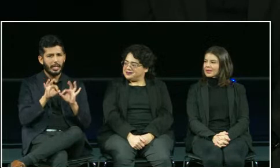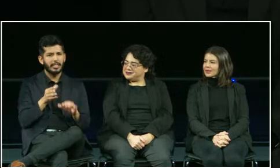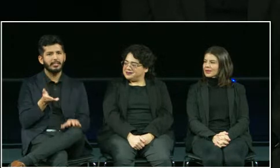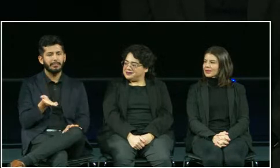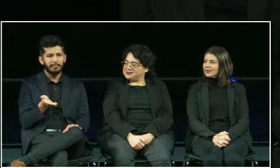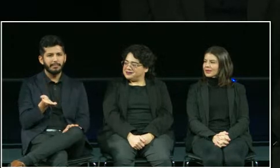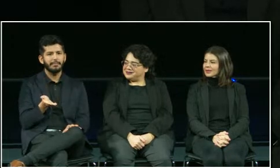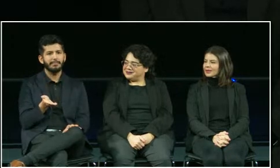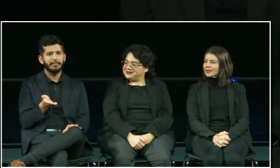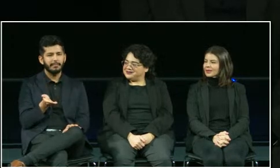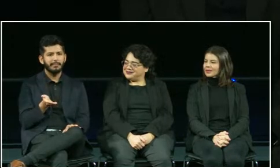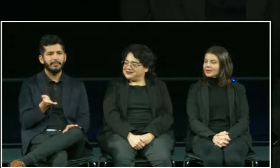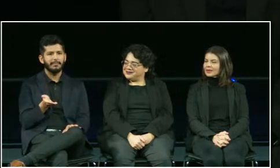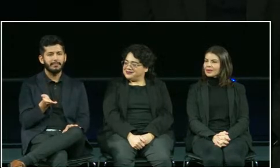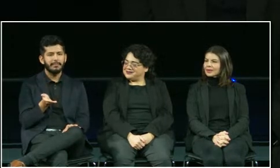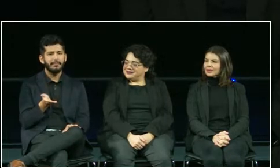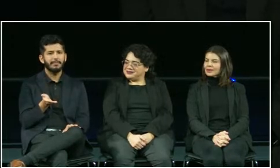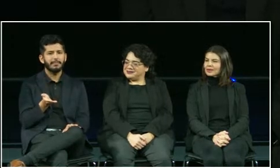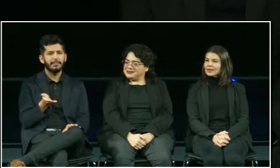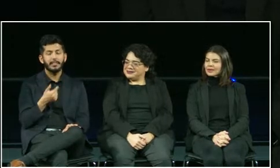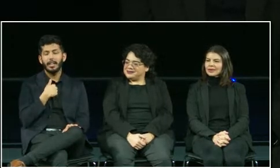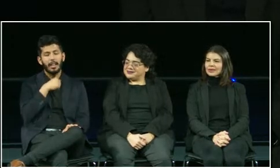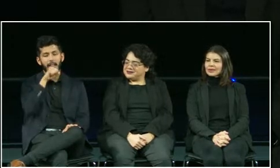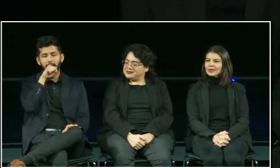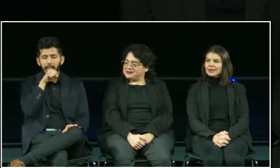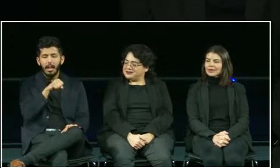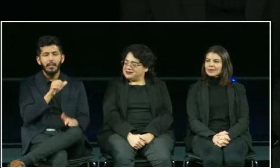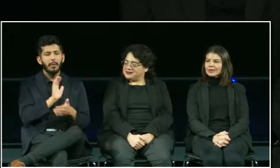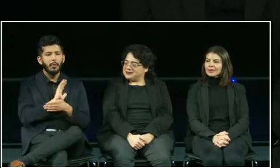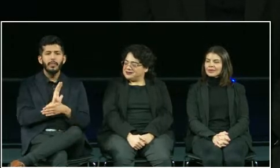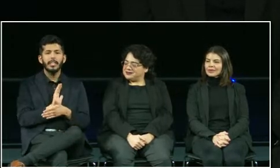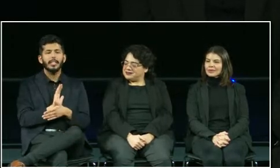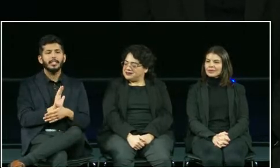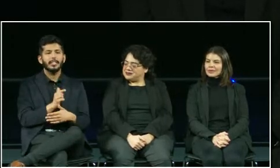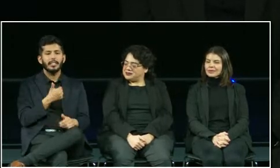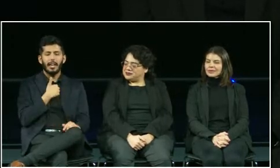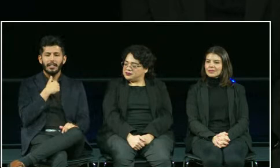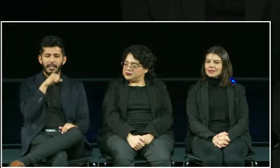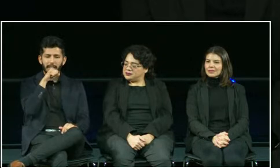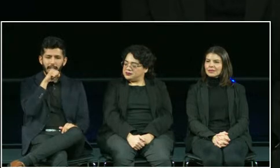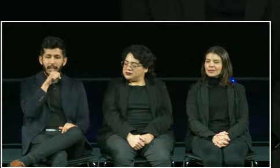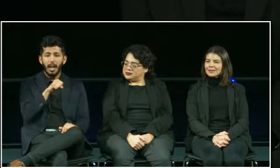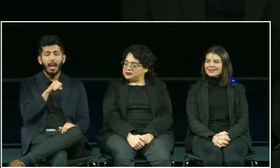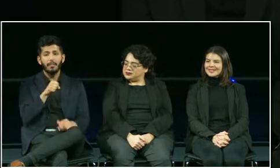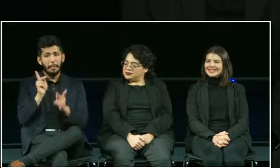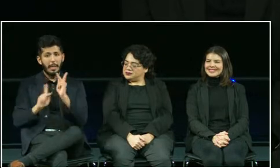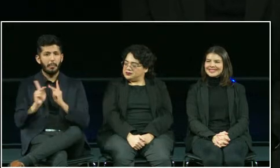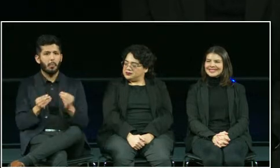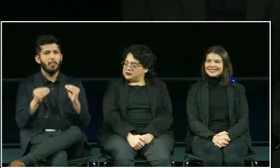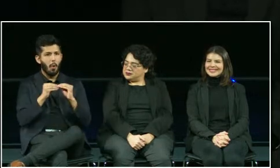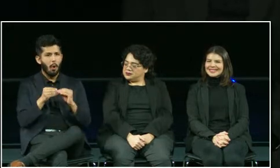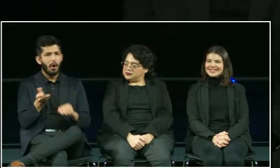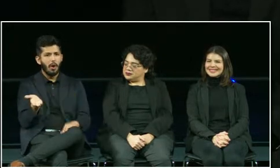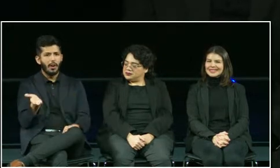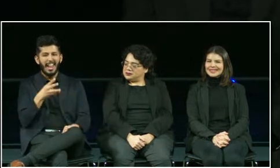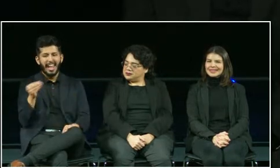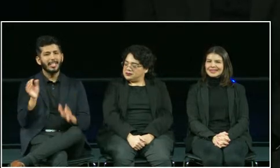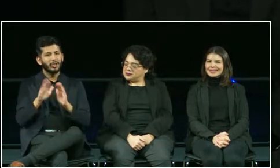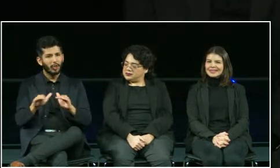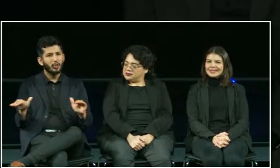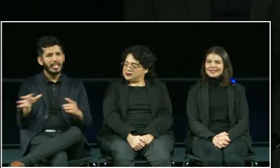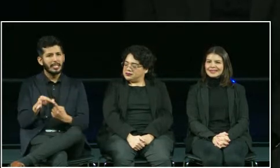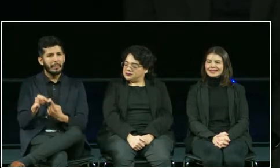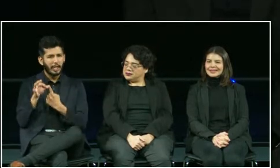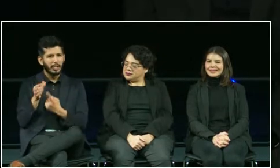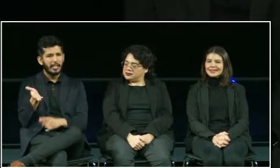And I love movies. I more love people and children. And I